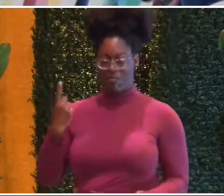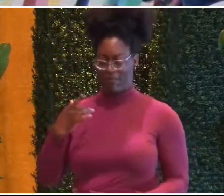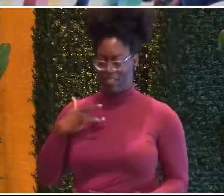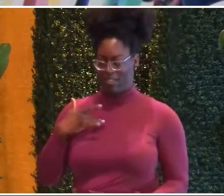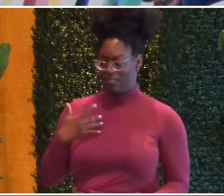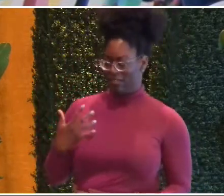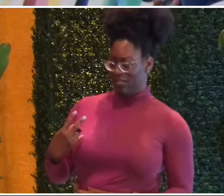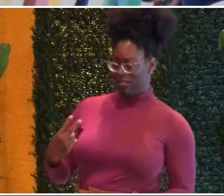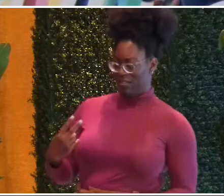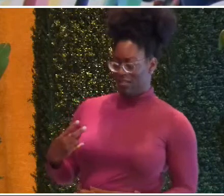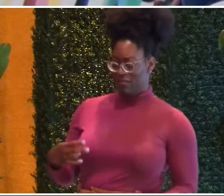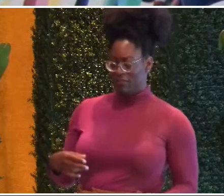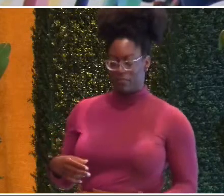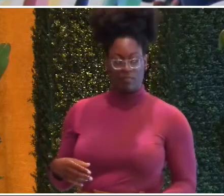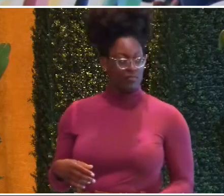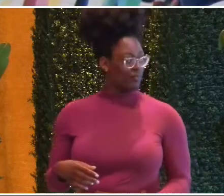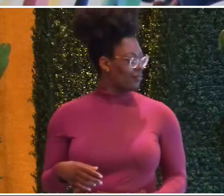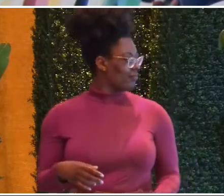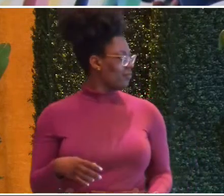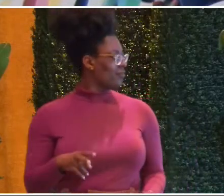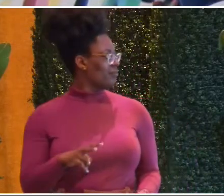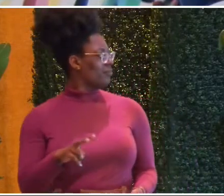I don't know what's going on. But